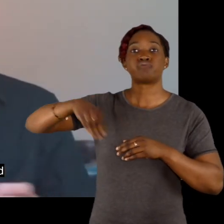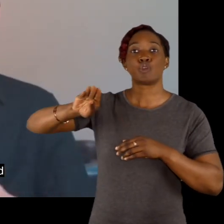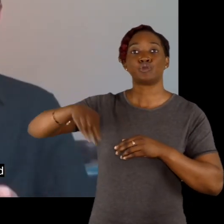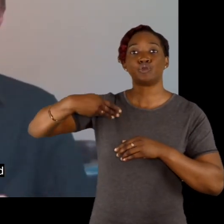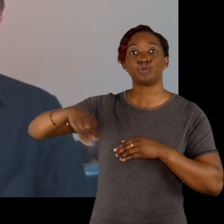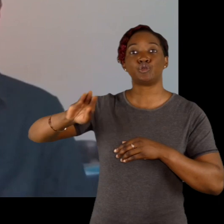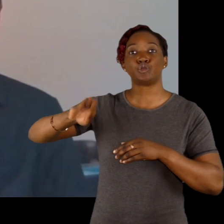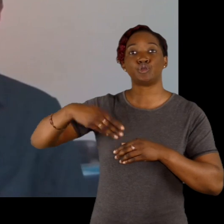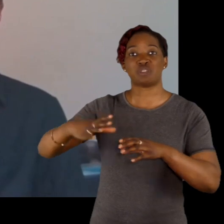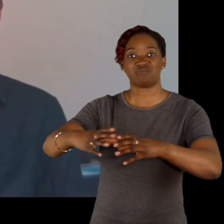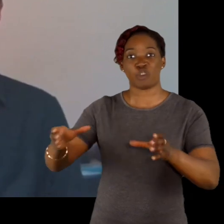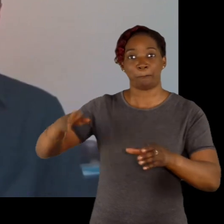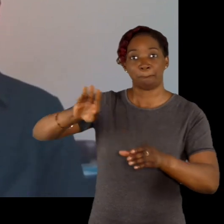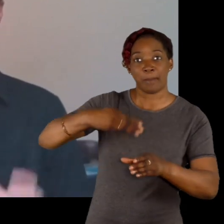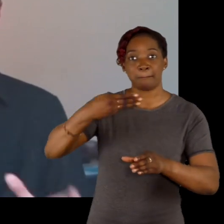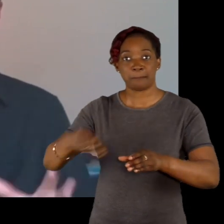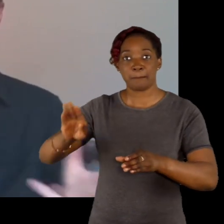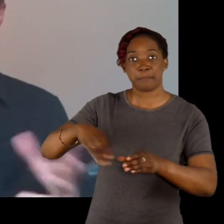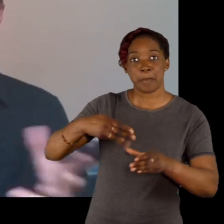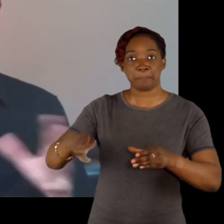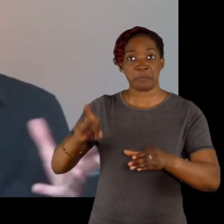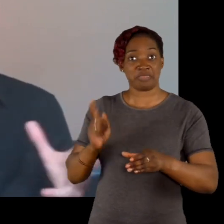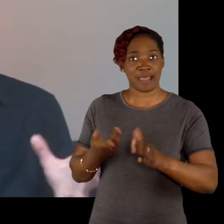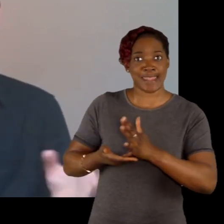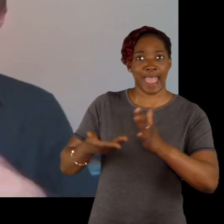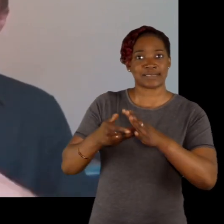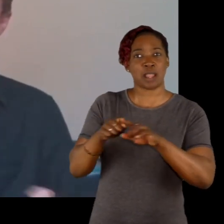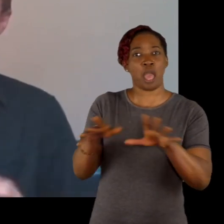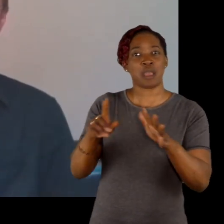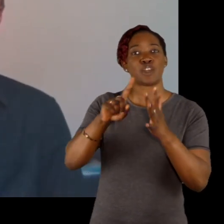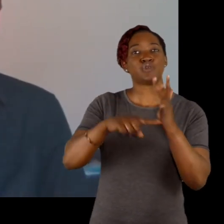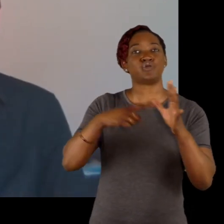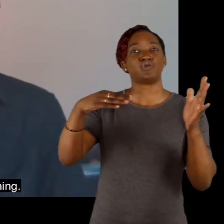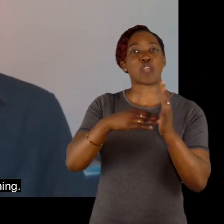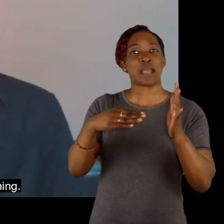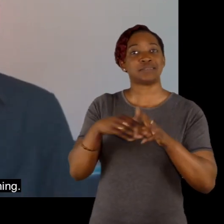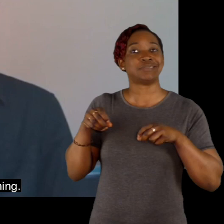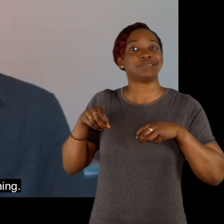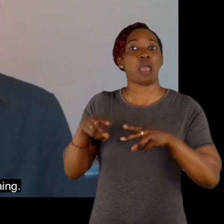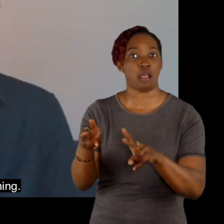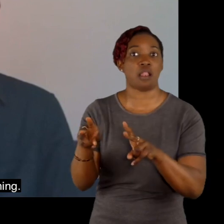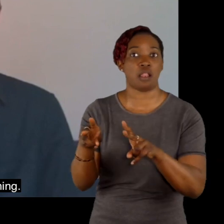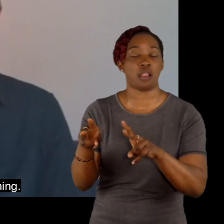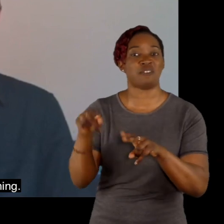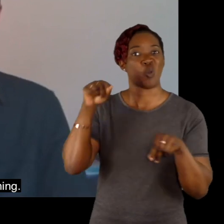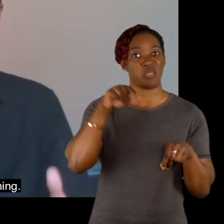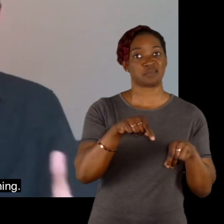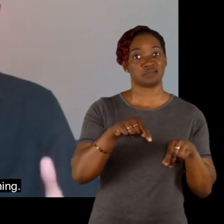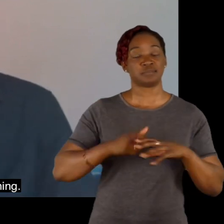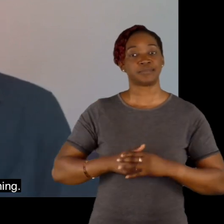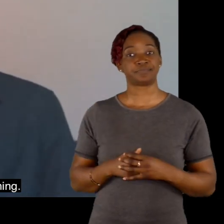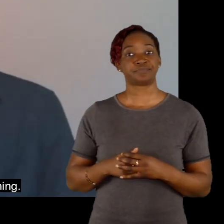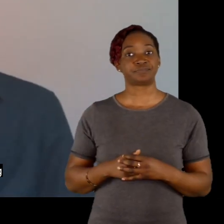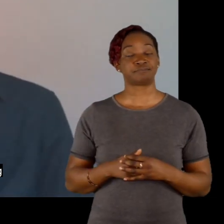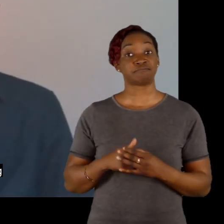snare for the score remotely down in London, and that really added to the sort of jazz stylings that we had in this